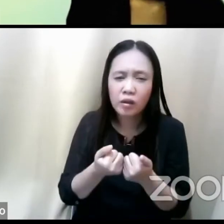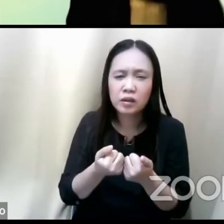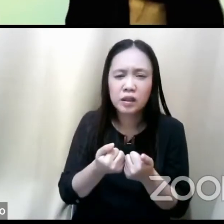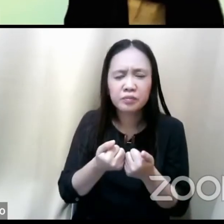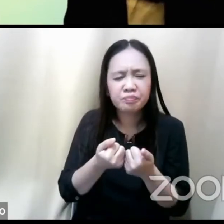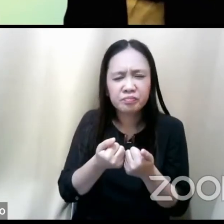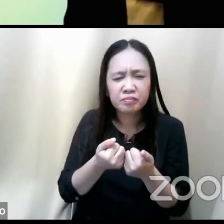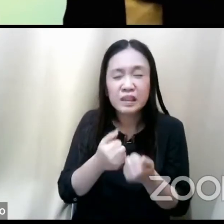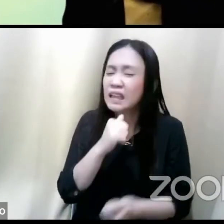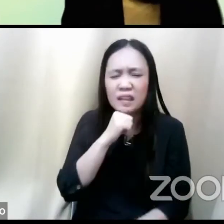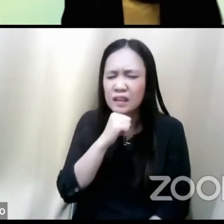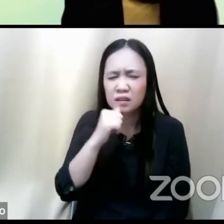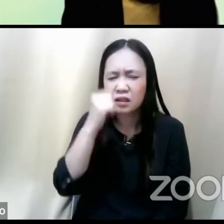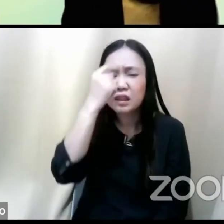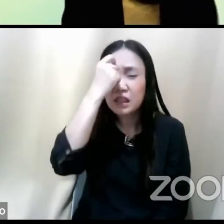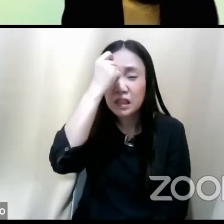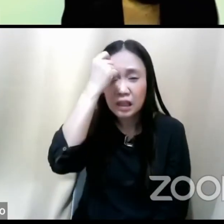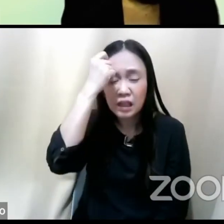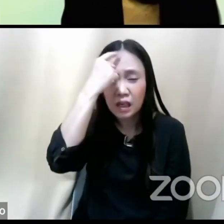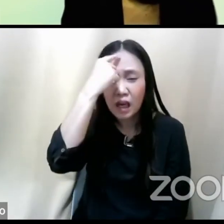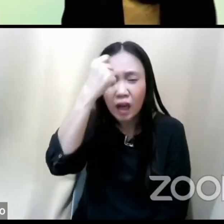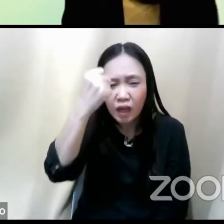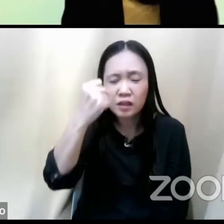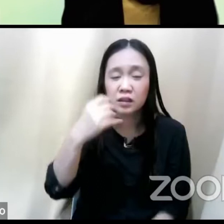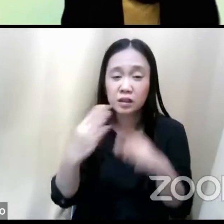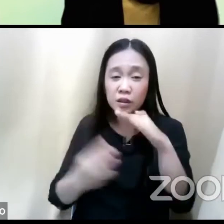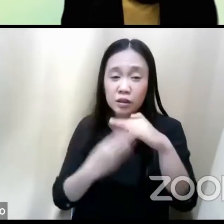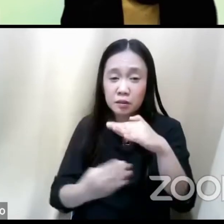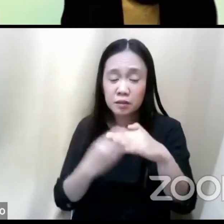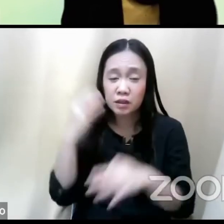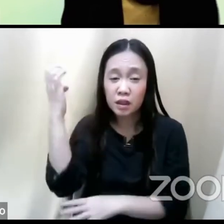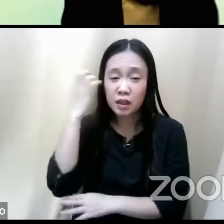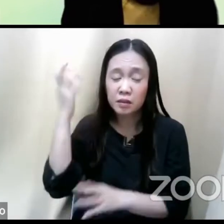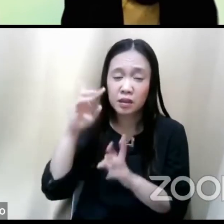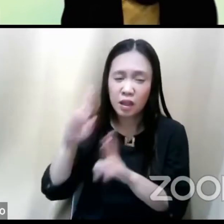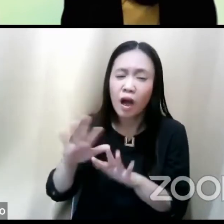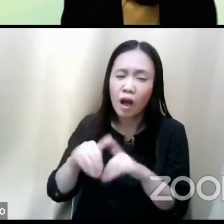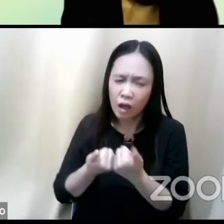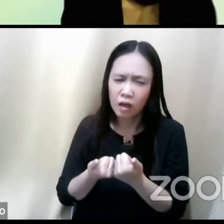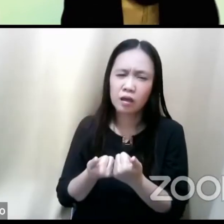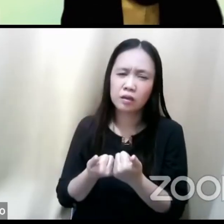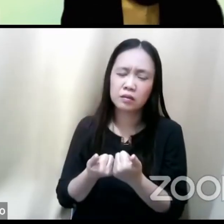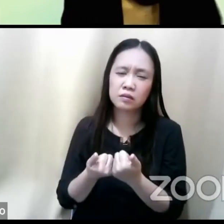Mark, yung mga basic, no, na emergency response, paano kaya